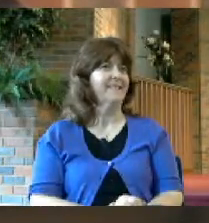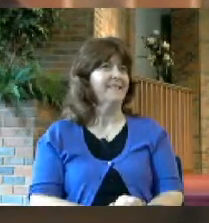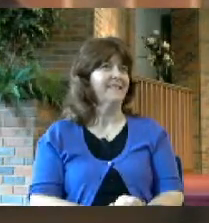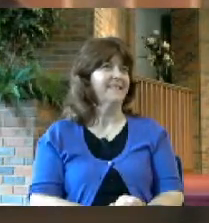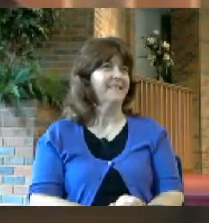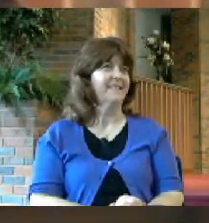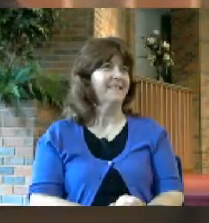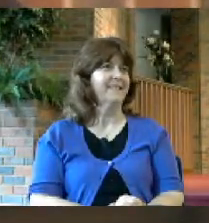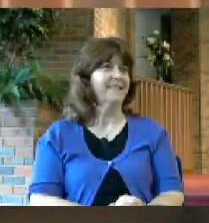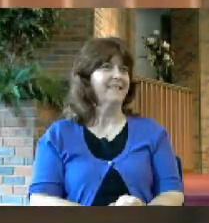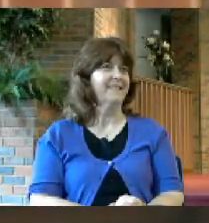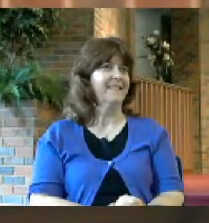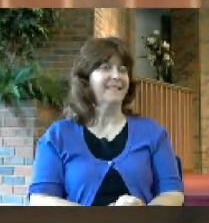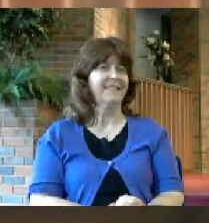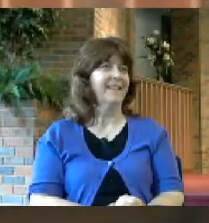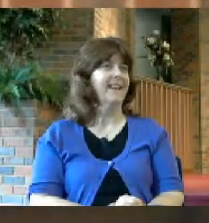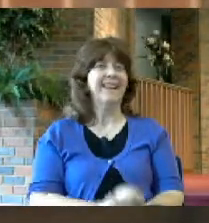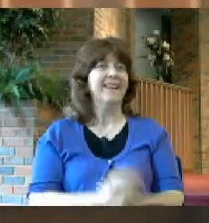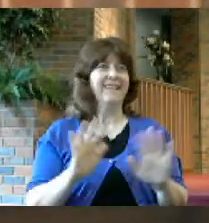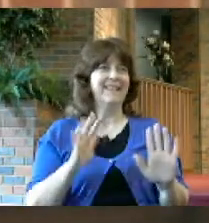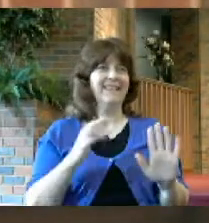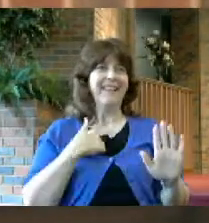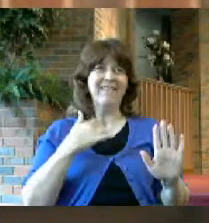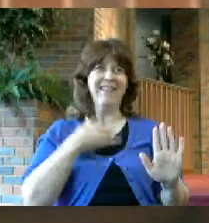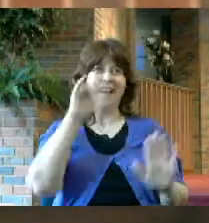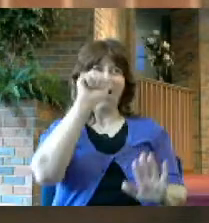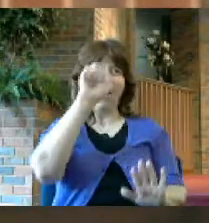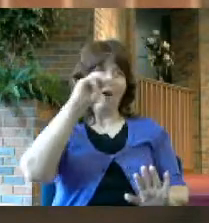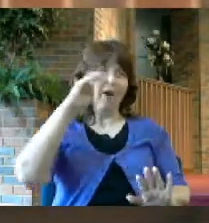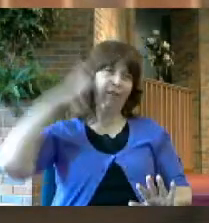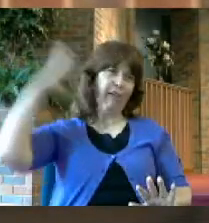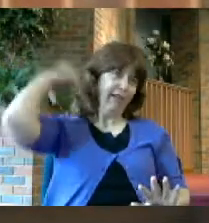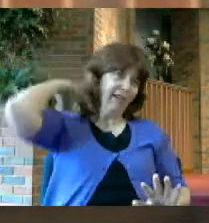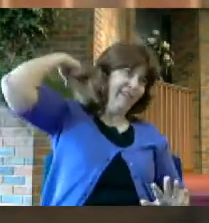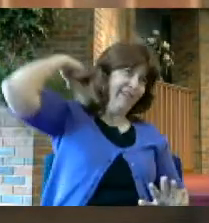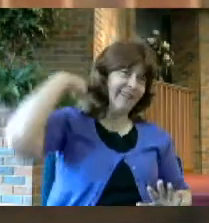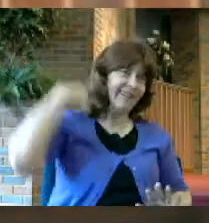I feel like there's an arm reaching down to grab me.